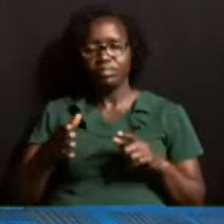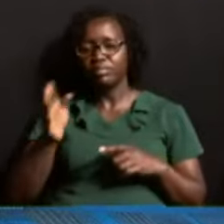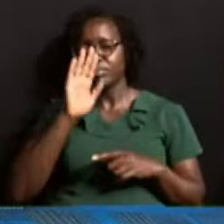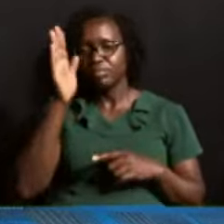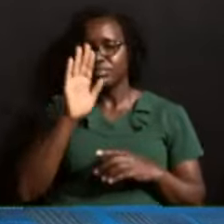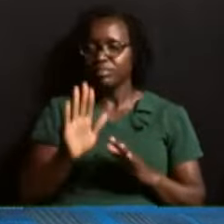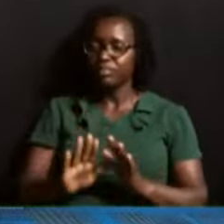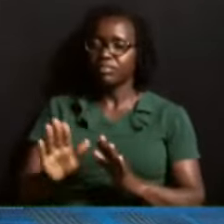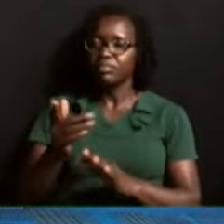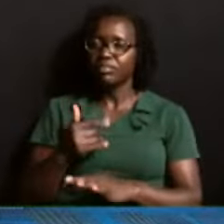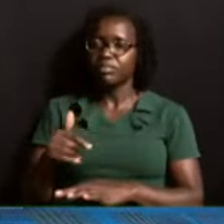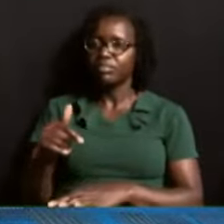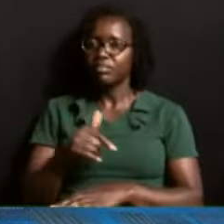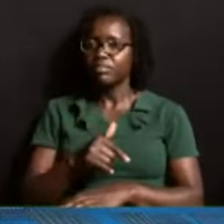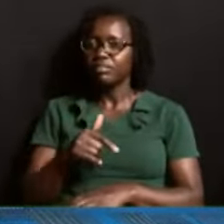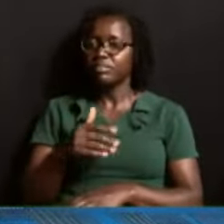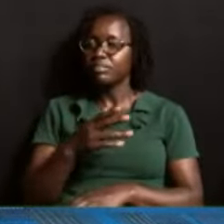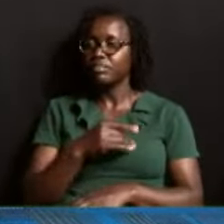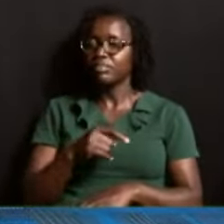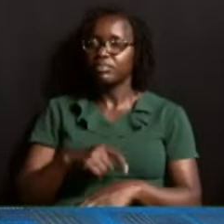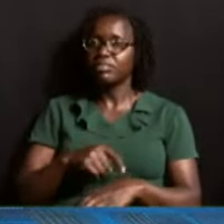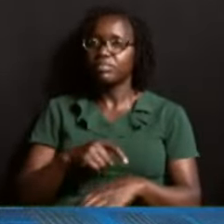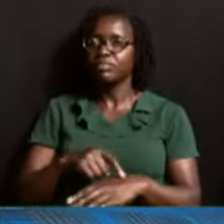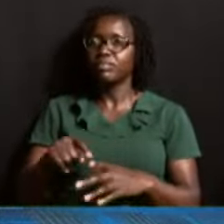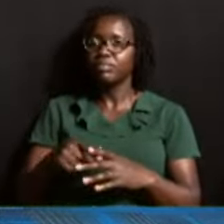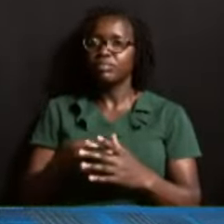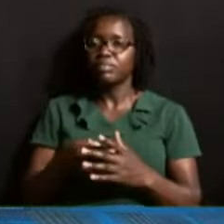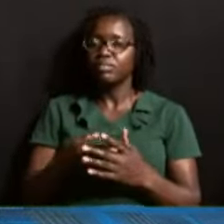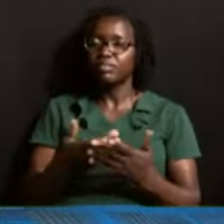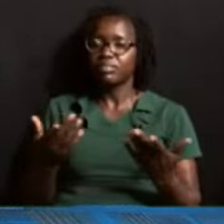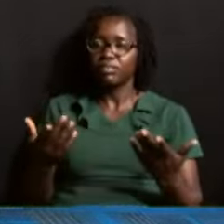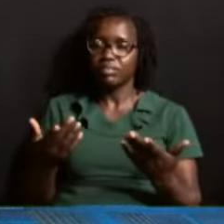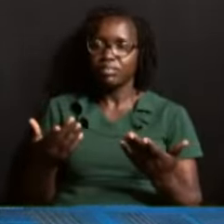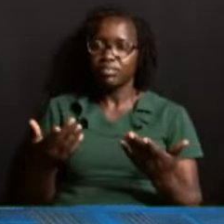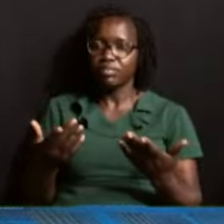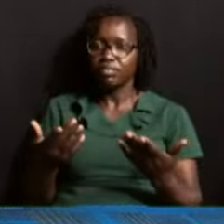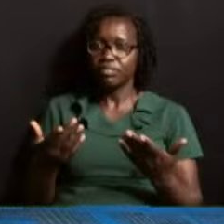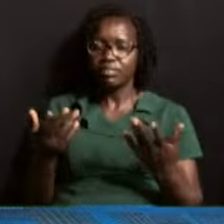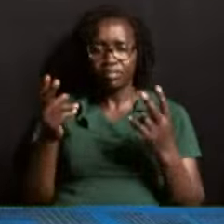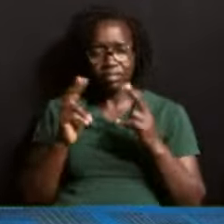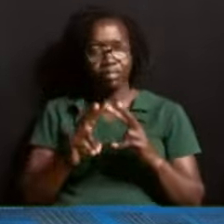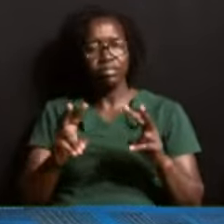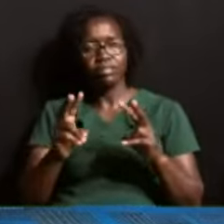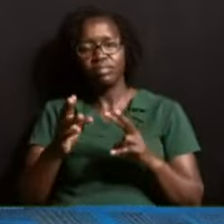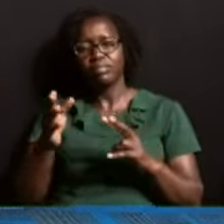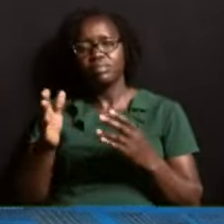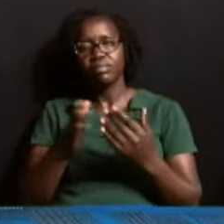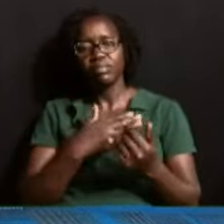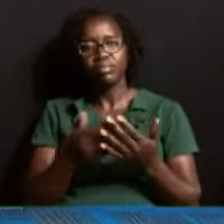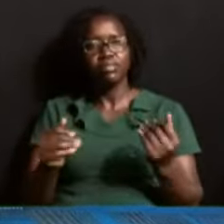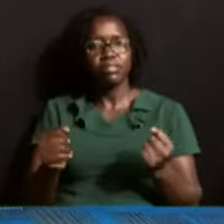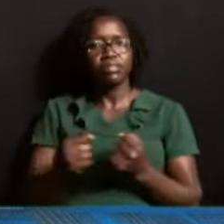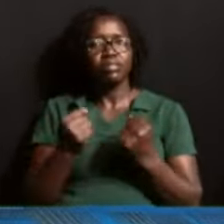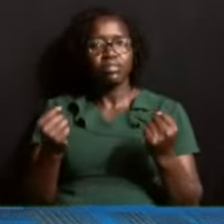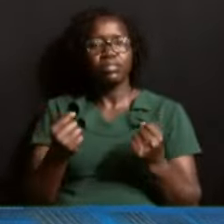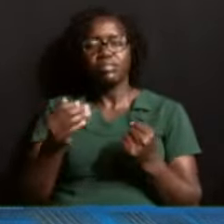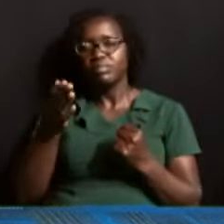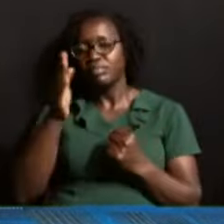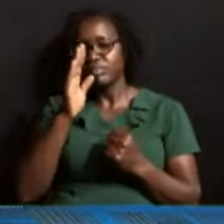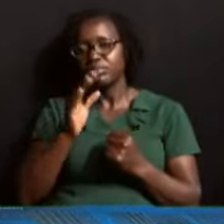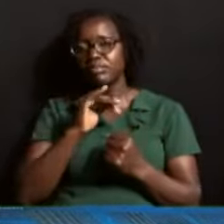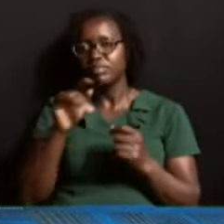leaves us. And when you begin to view life from that angle, that regardless of what happens, God